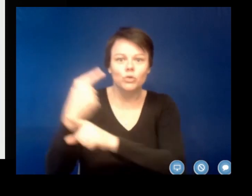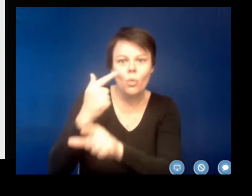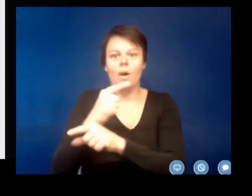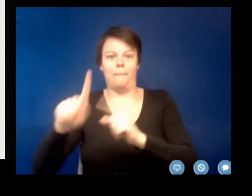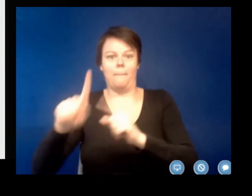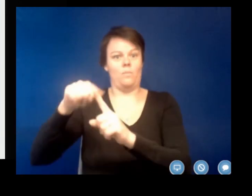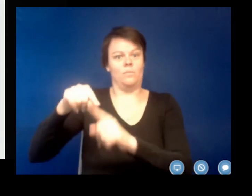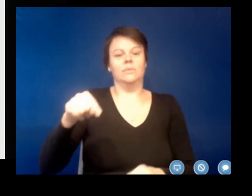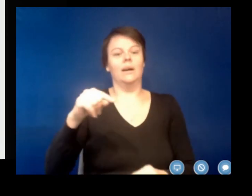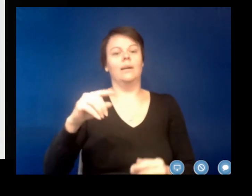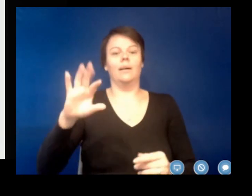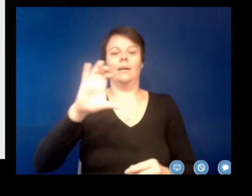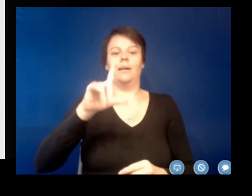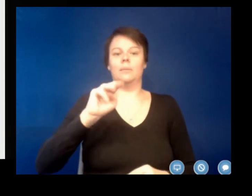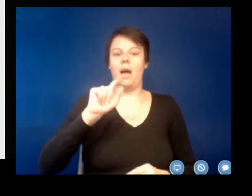And